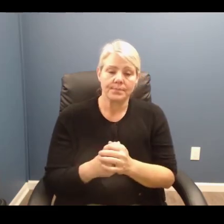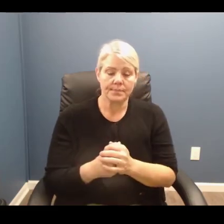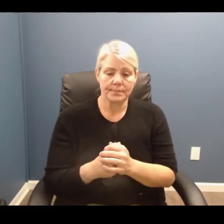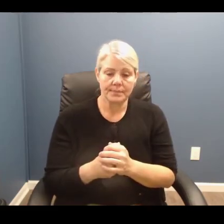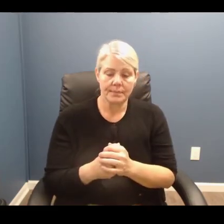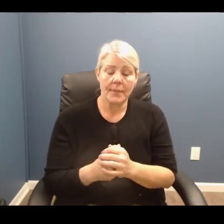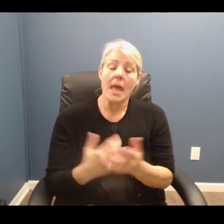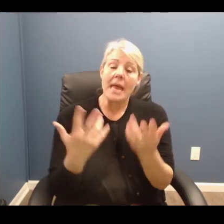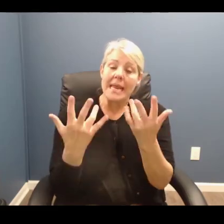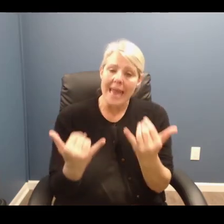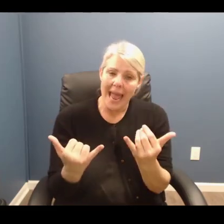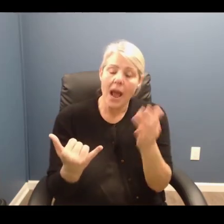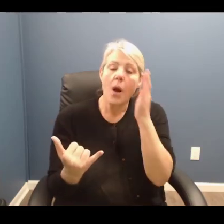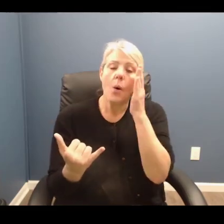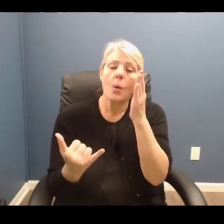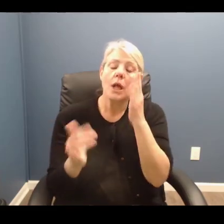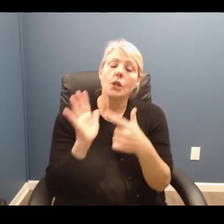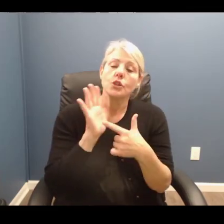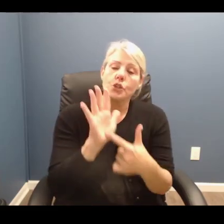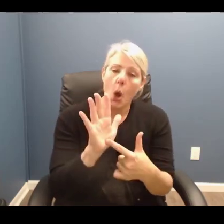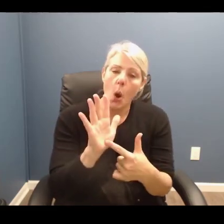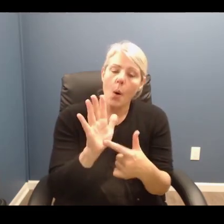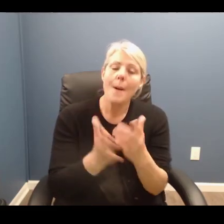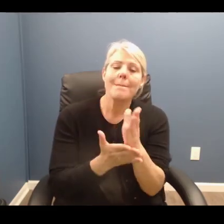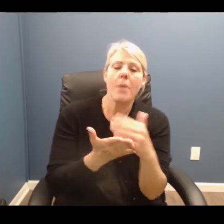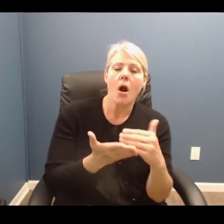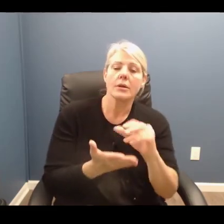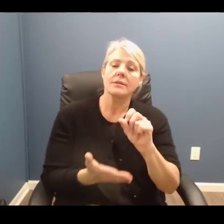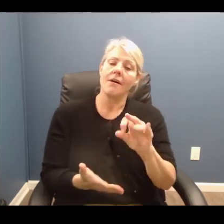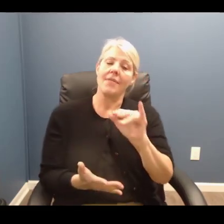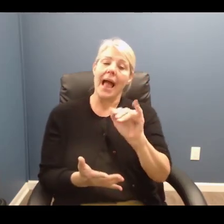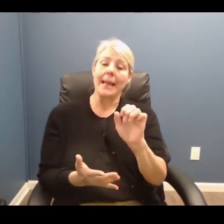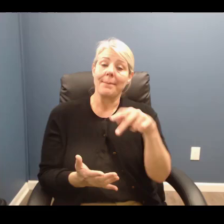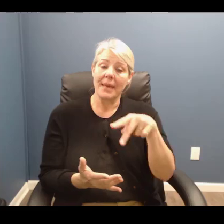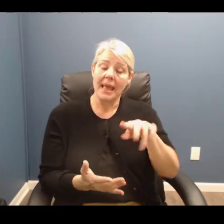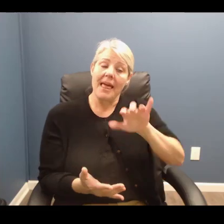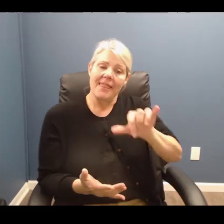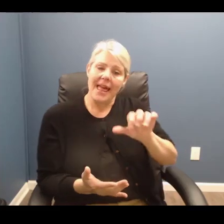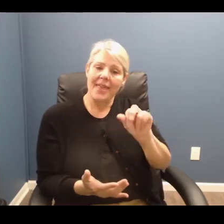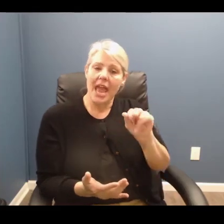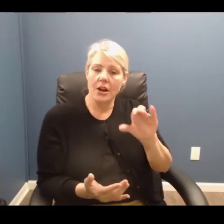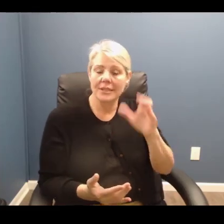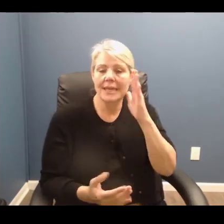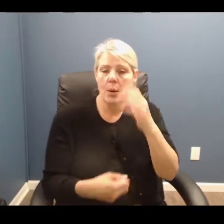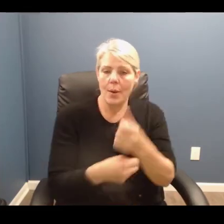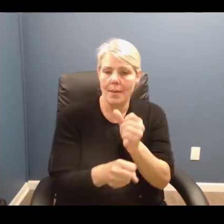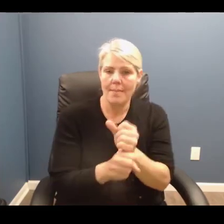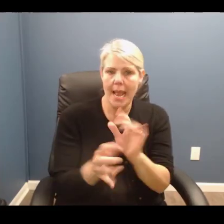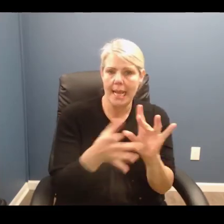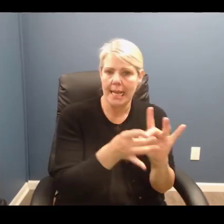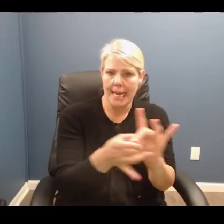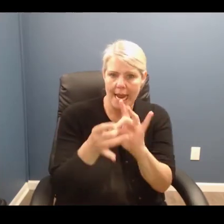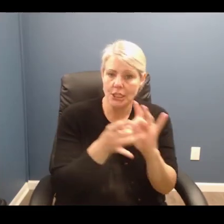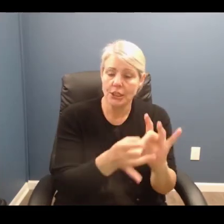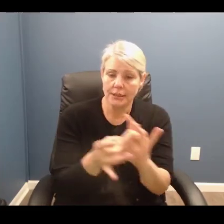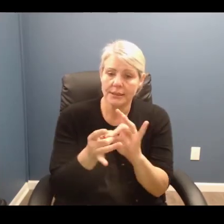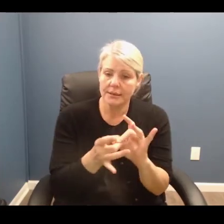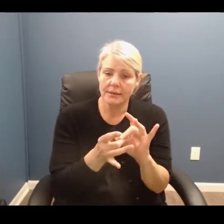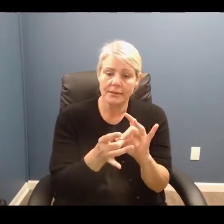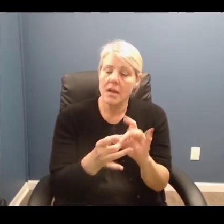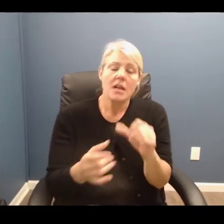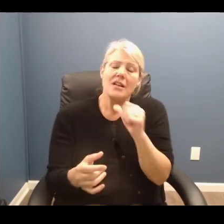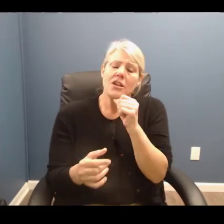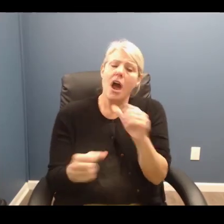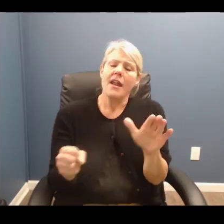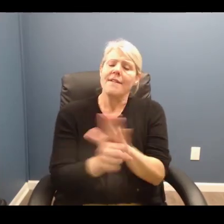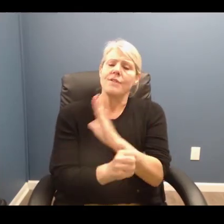levels. Now, let's look at a few pieces of the IEP that the ARC would make connections to. This is